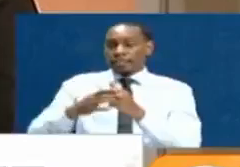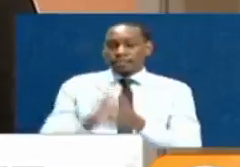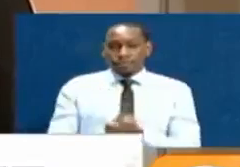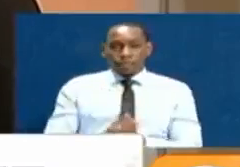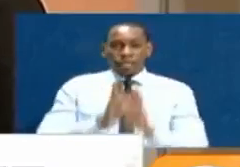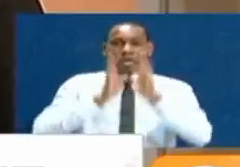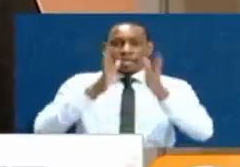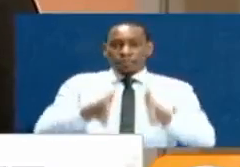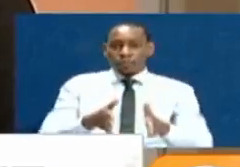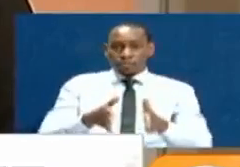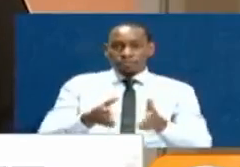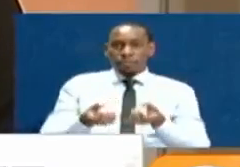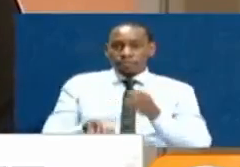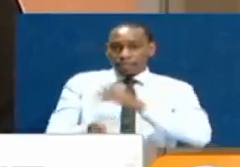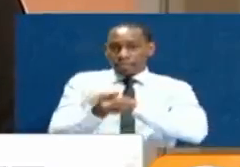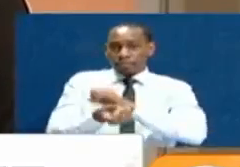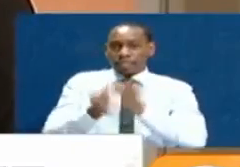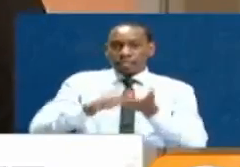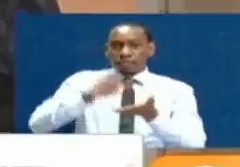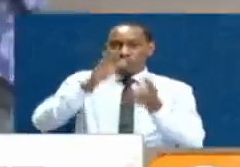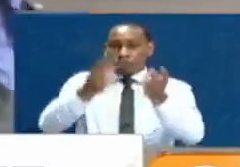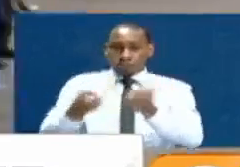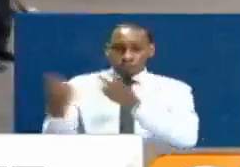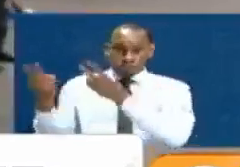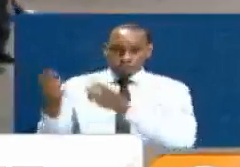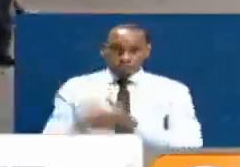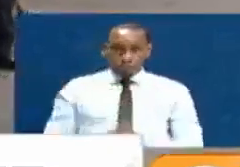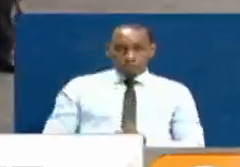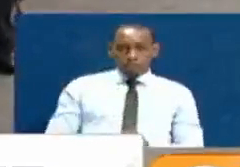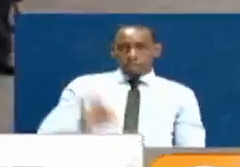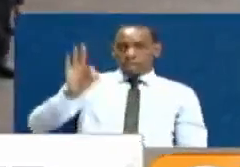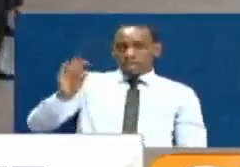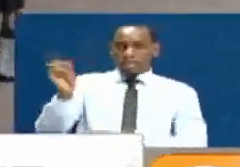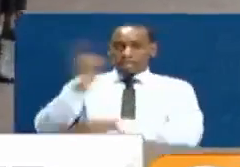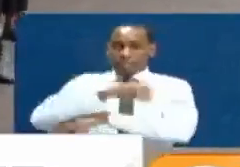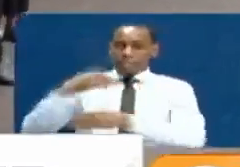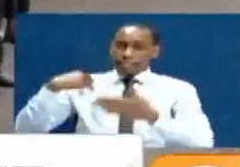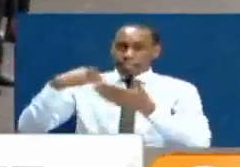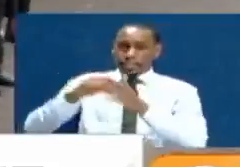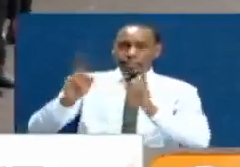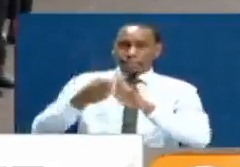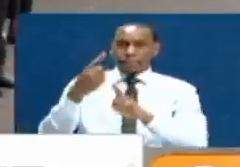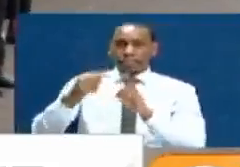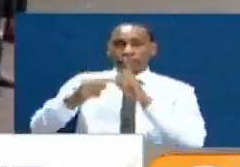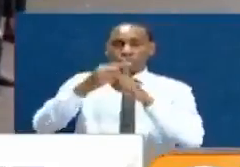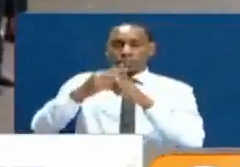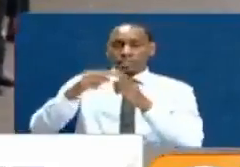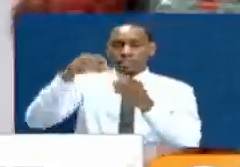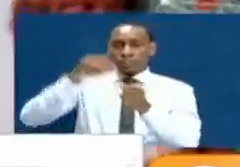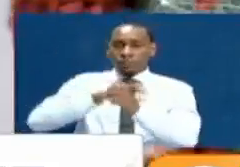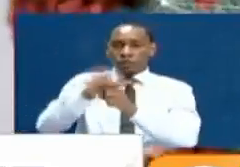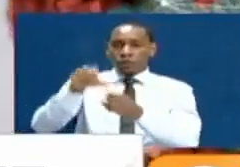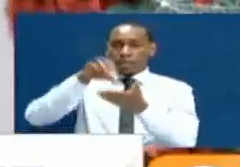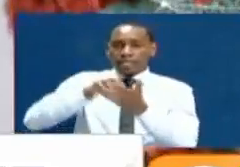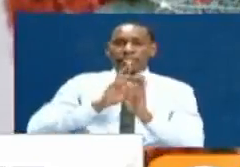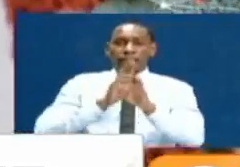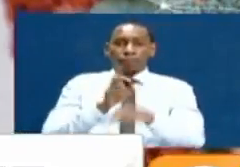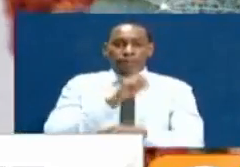189. Chemutai Goin has more. Barely 30 days since the first positive coronavirus case was reported in the